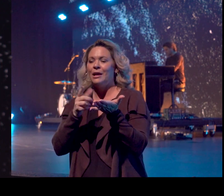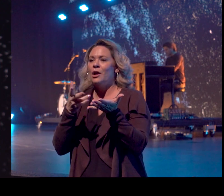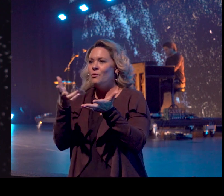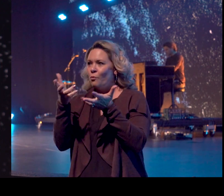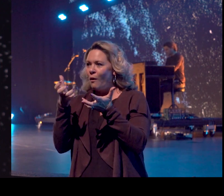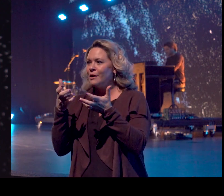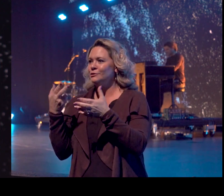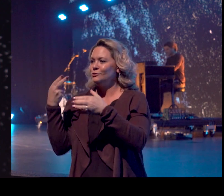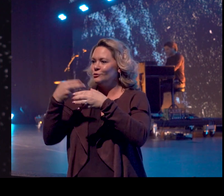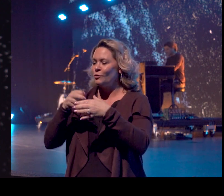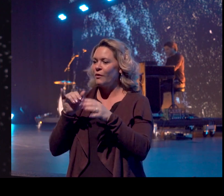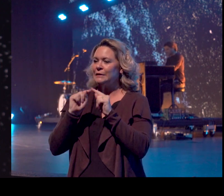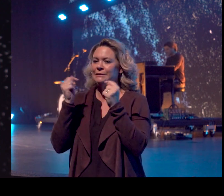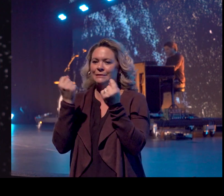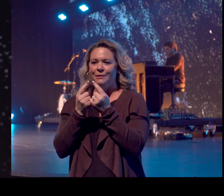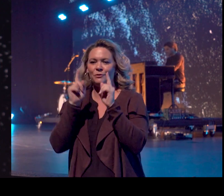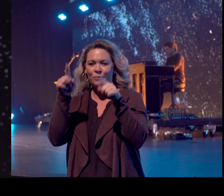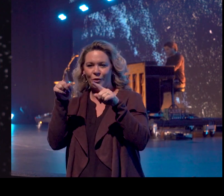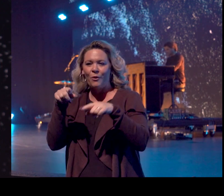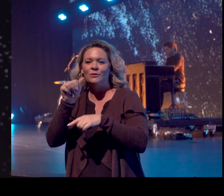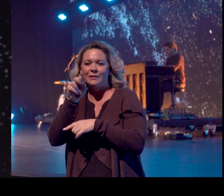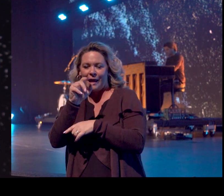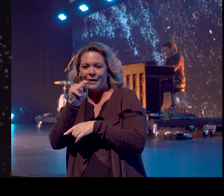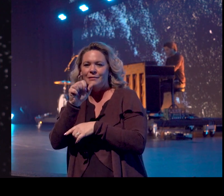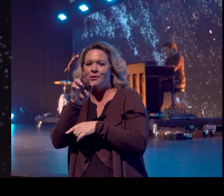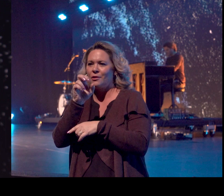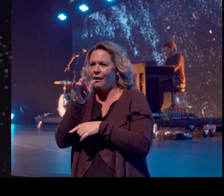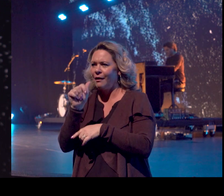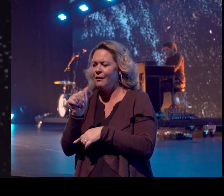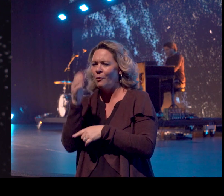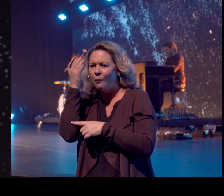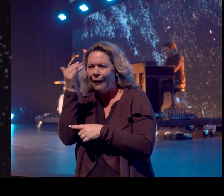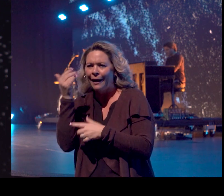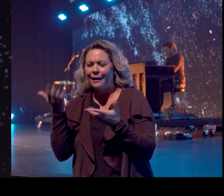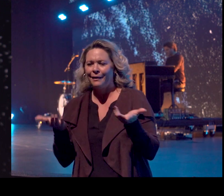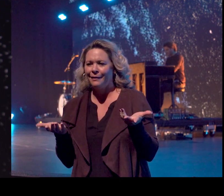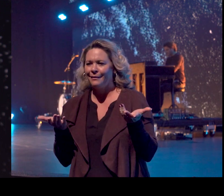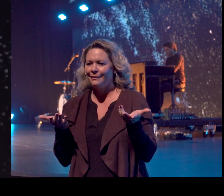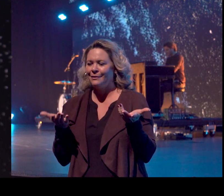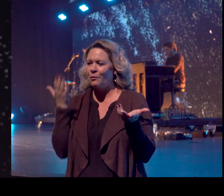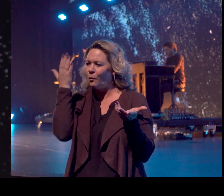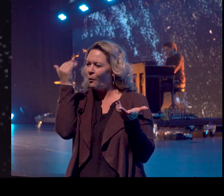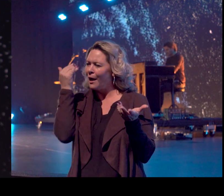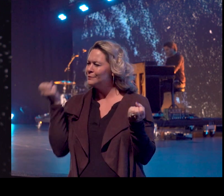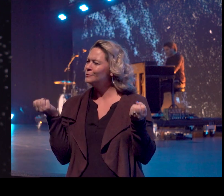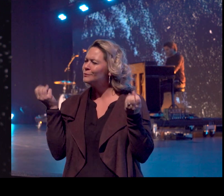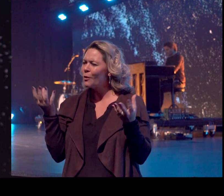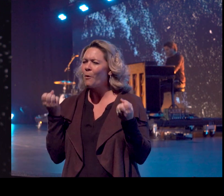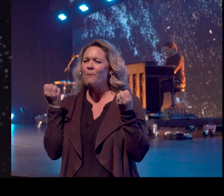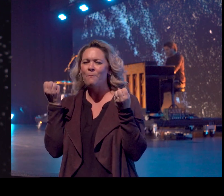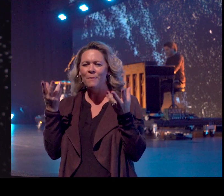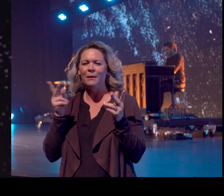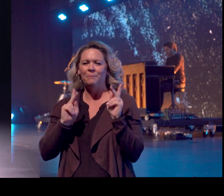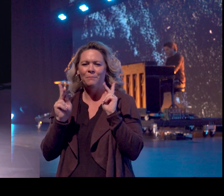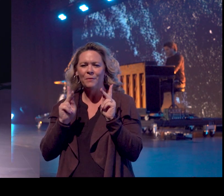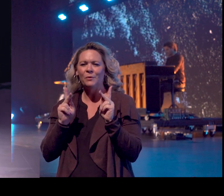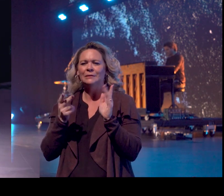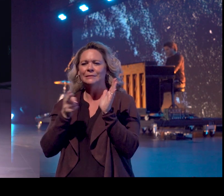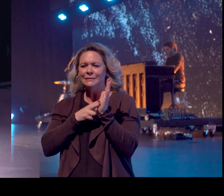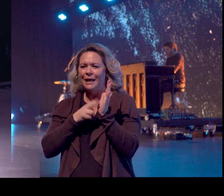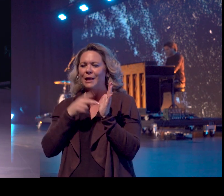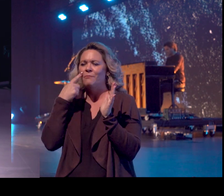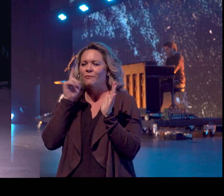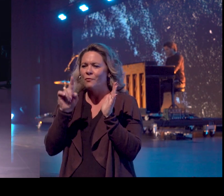ad, wanting to join Shackleton and his team to go down to Antarctica. Why? Why would so